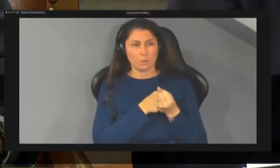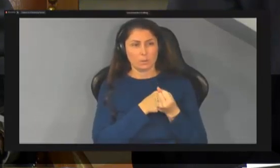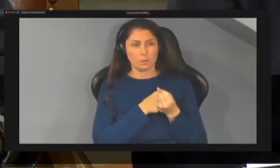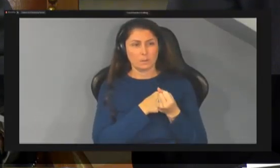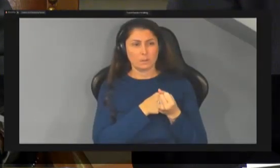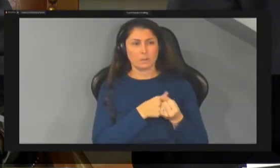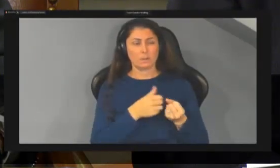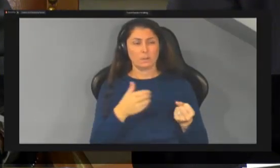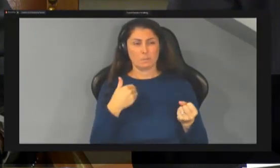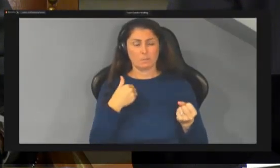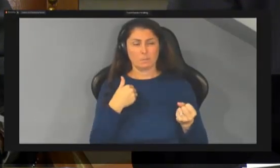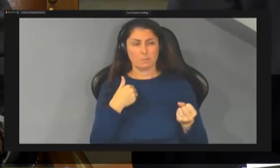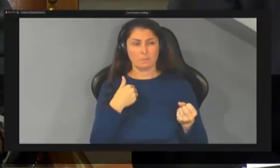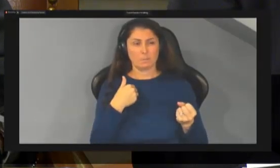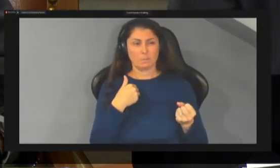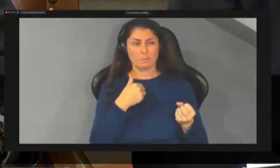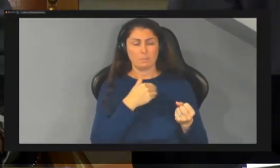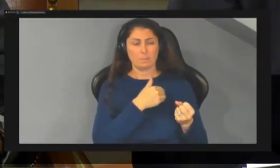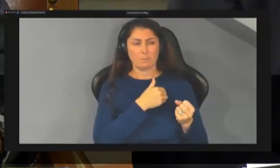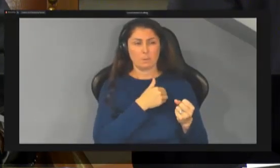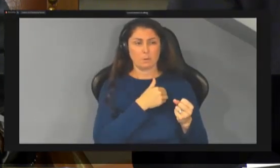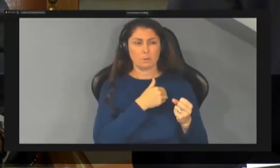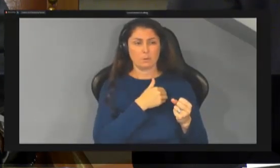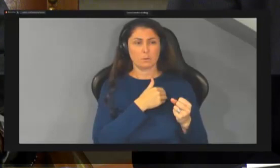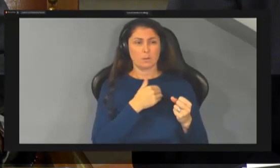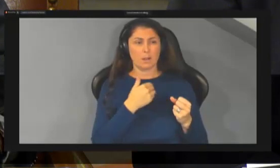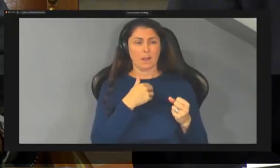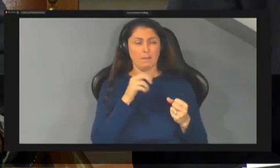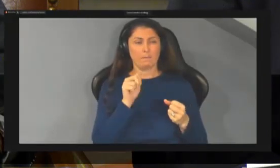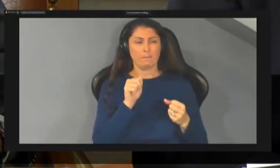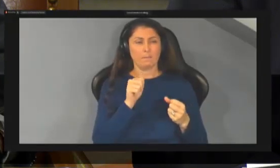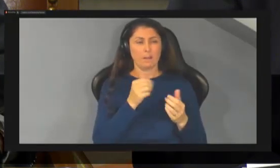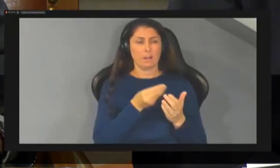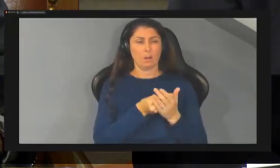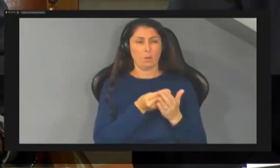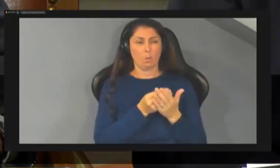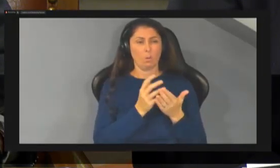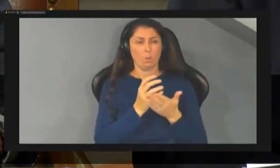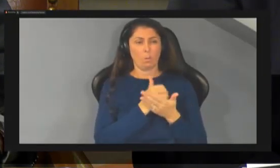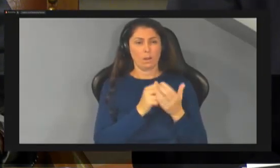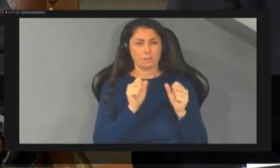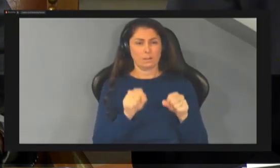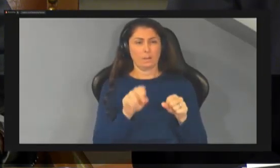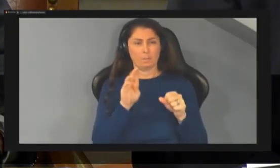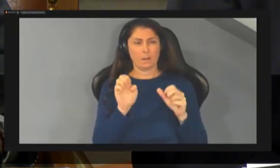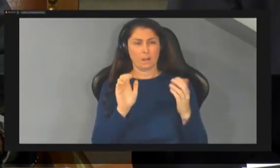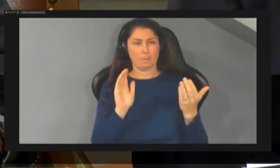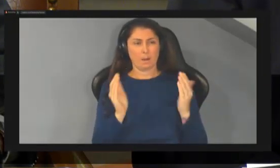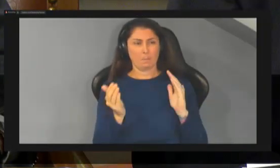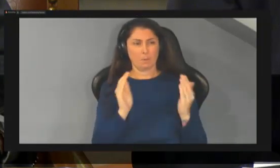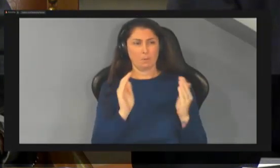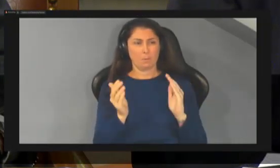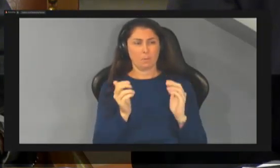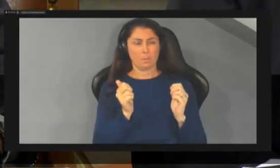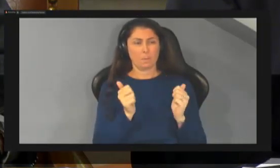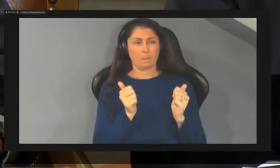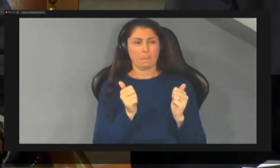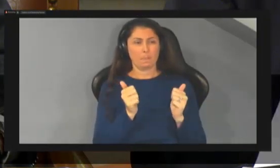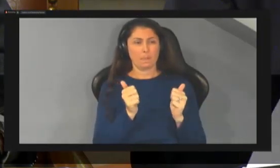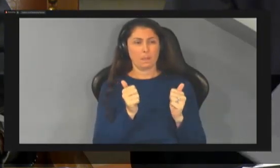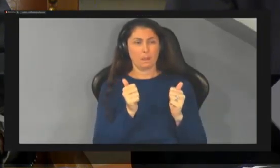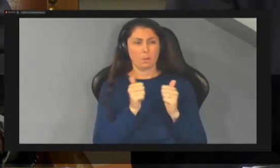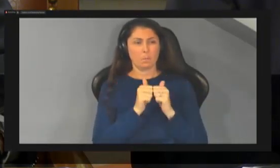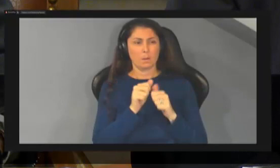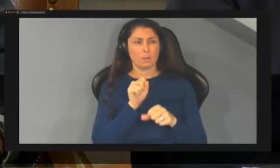members having a wage that is competitive and comparable with the work that